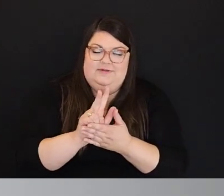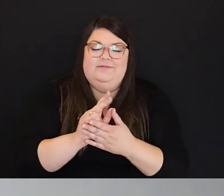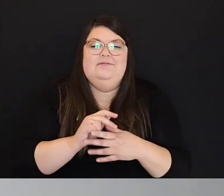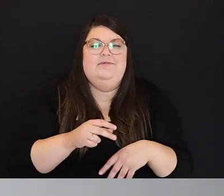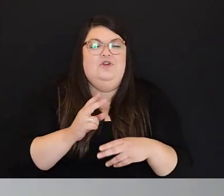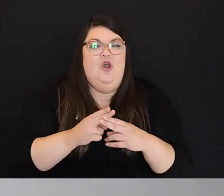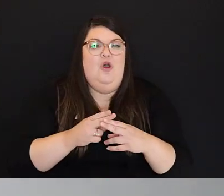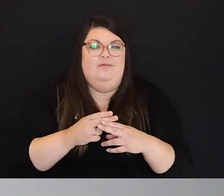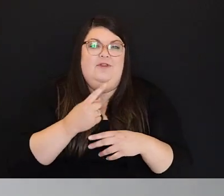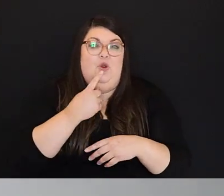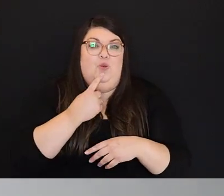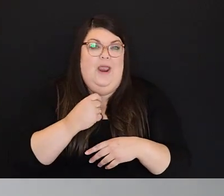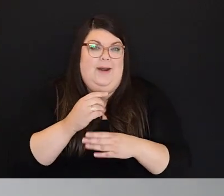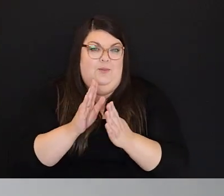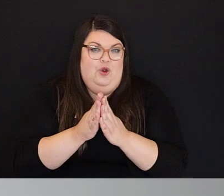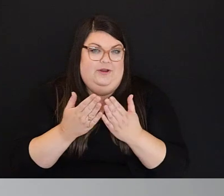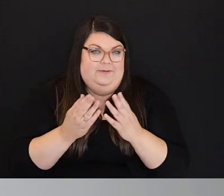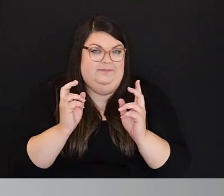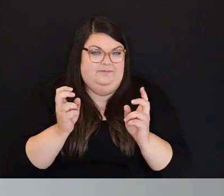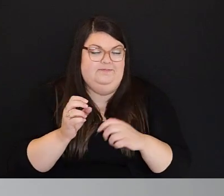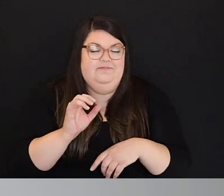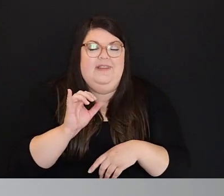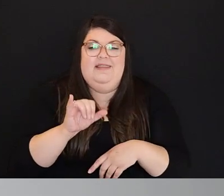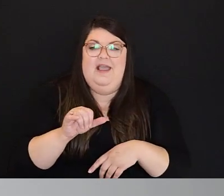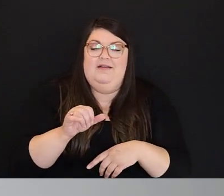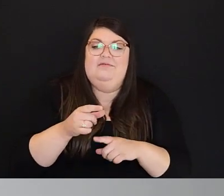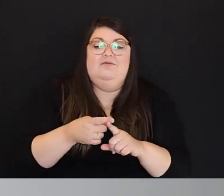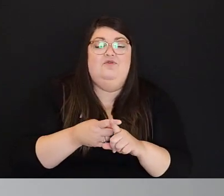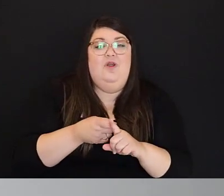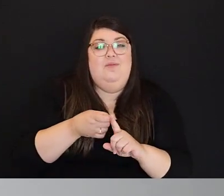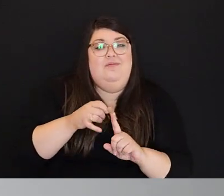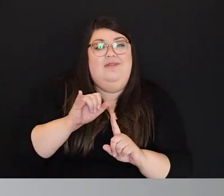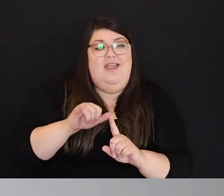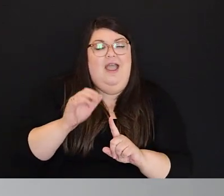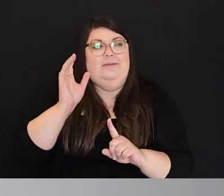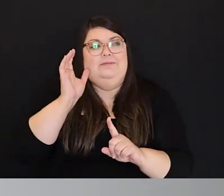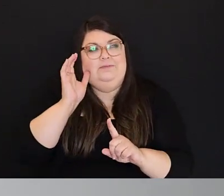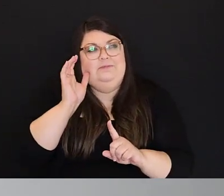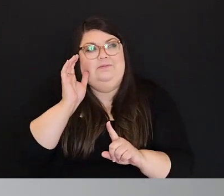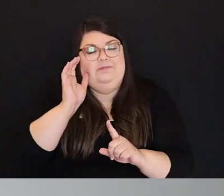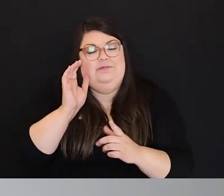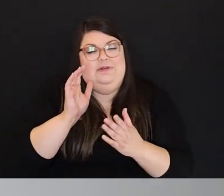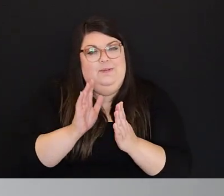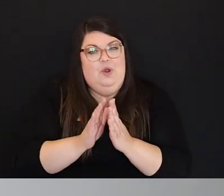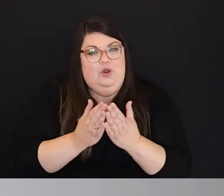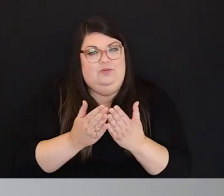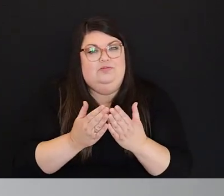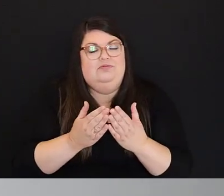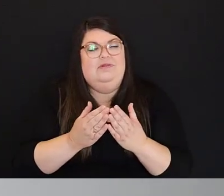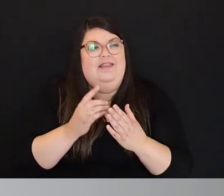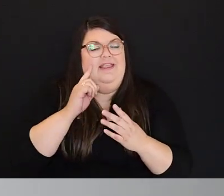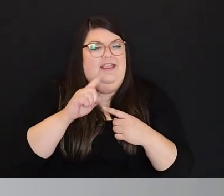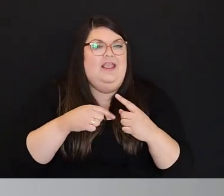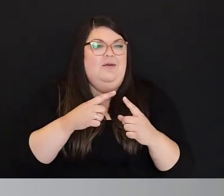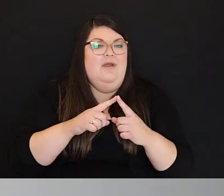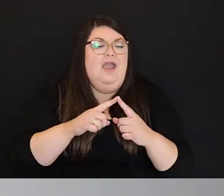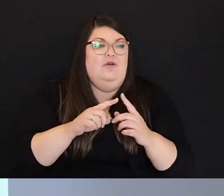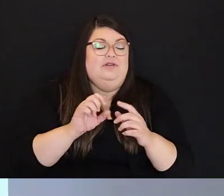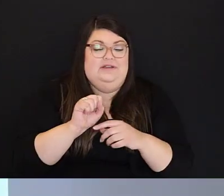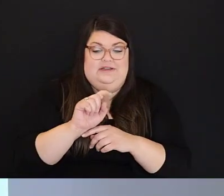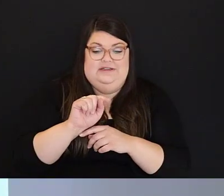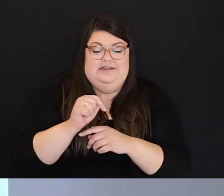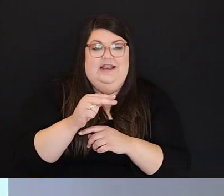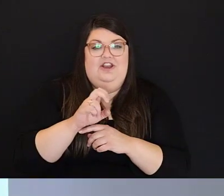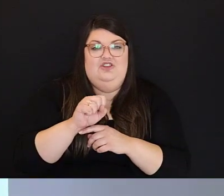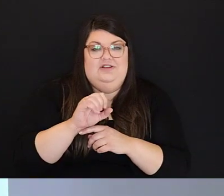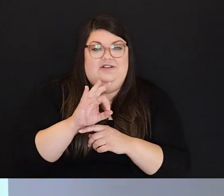Book. And from there, just sort of building into, you know, thinking about stages of development, child